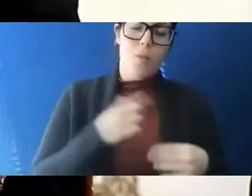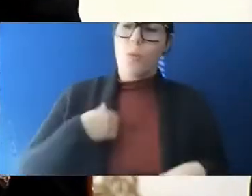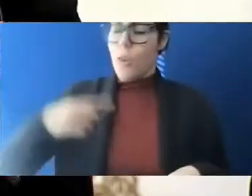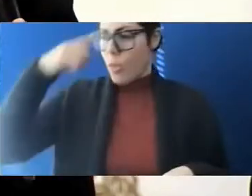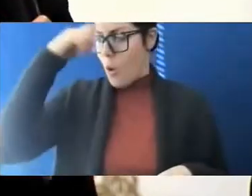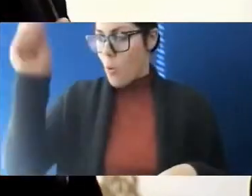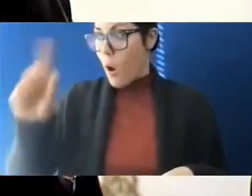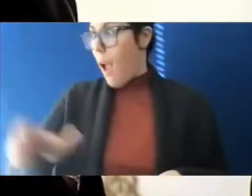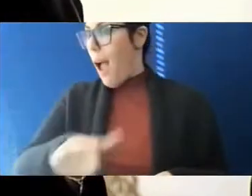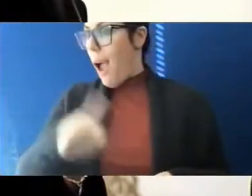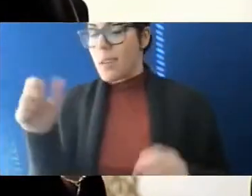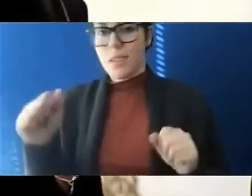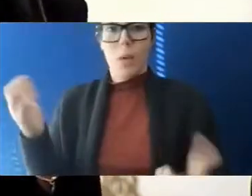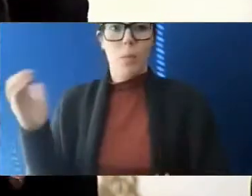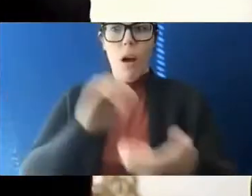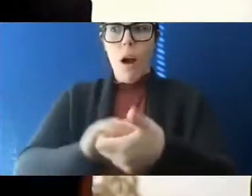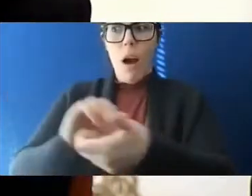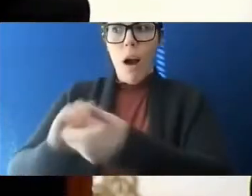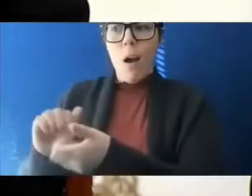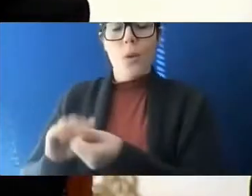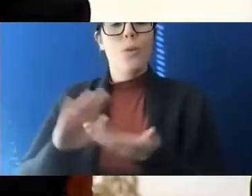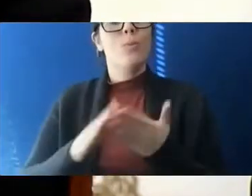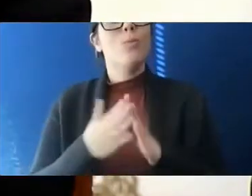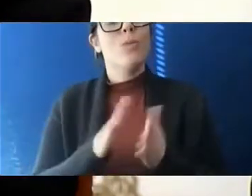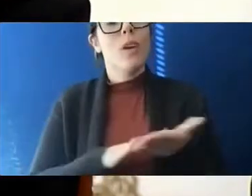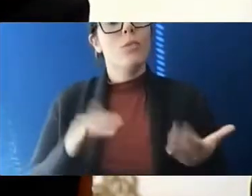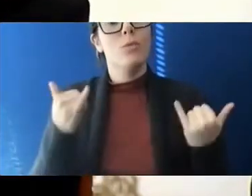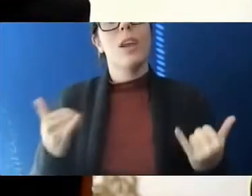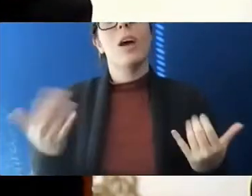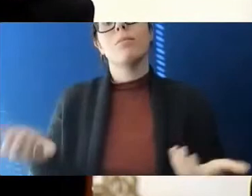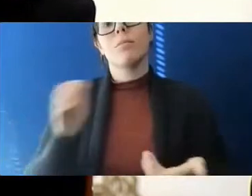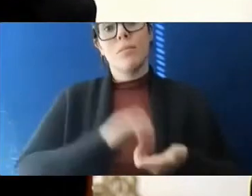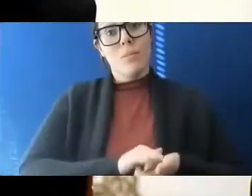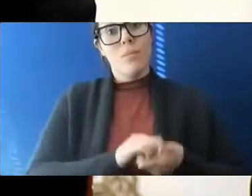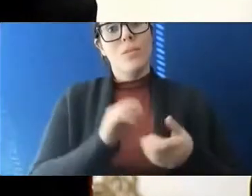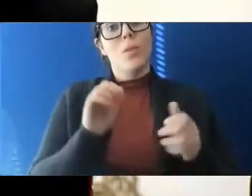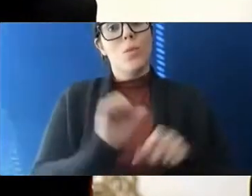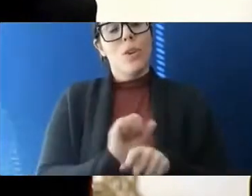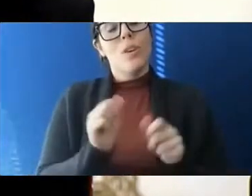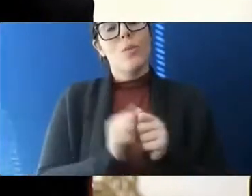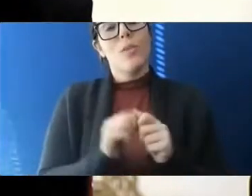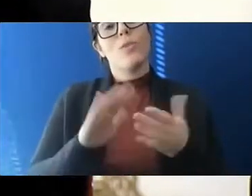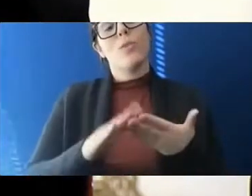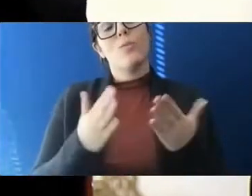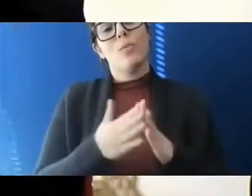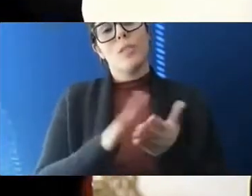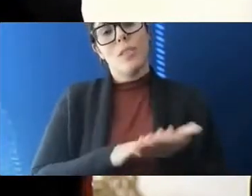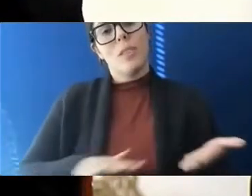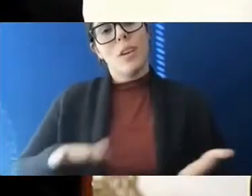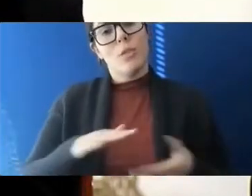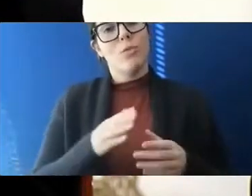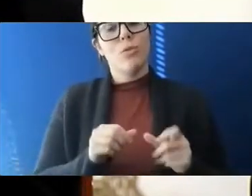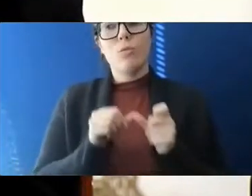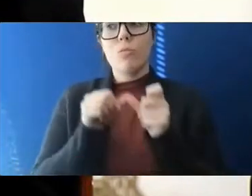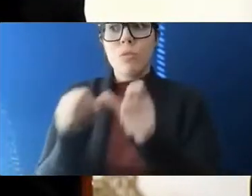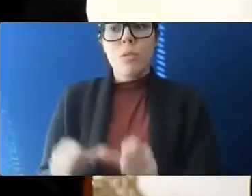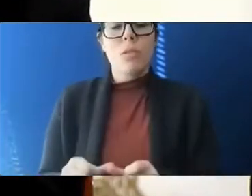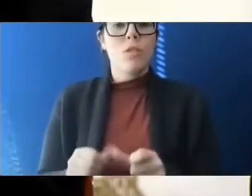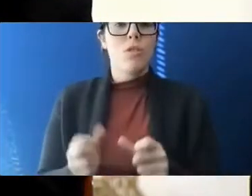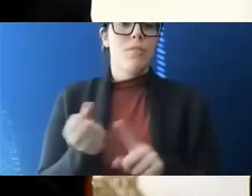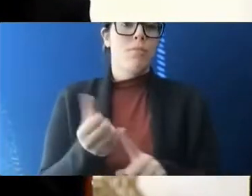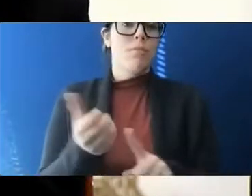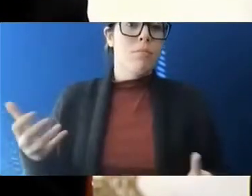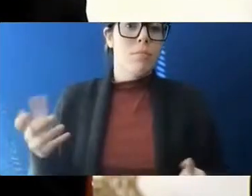we partner? Community colleges. So we've teamed up and we're actually working with community colleges to further accelerate the digital skills